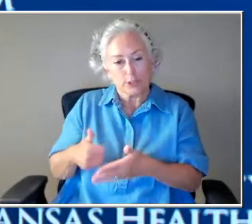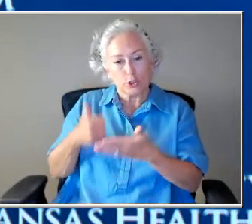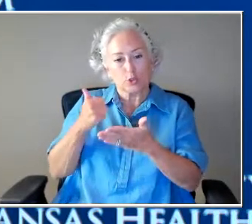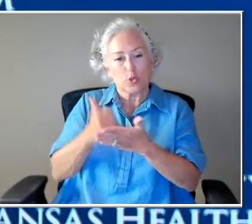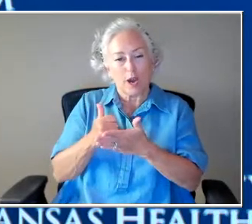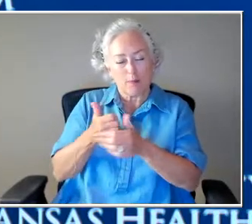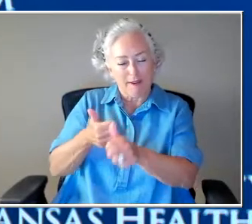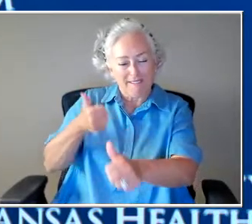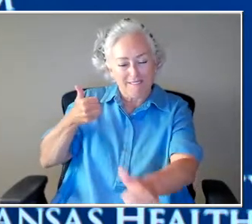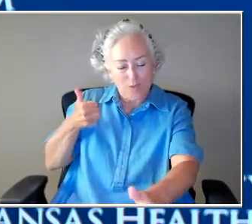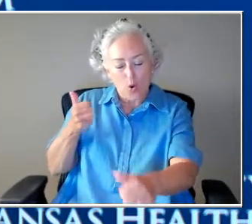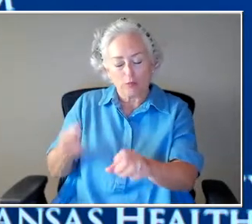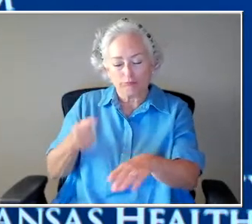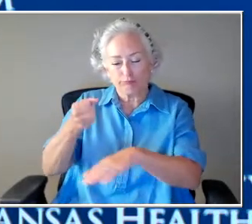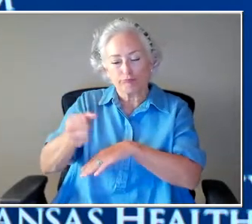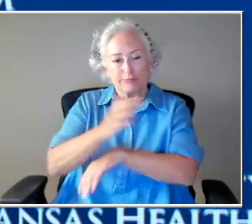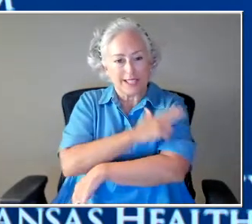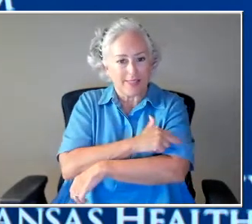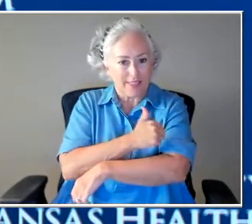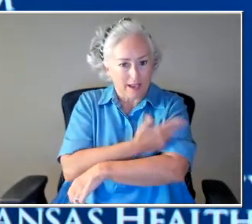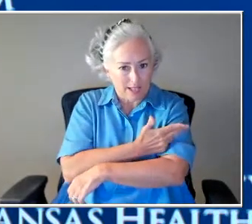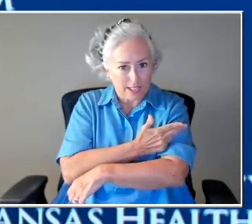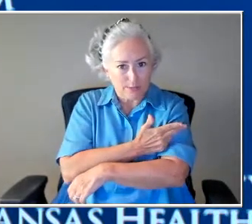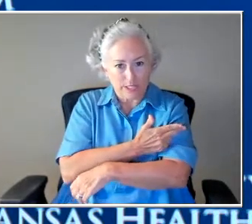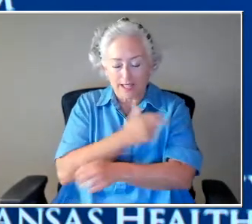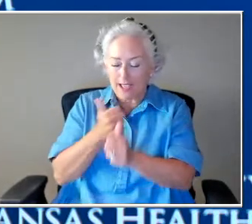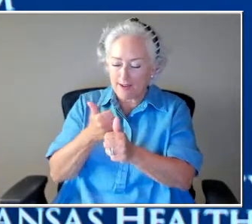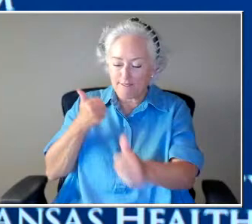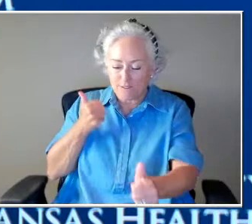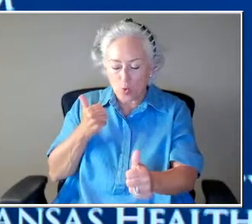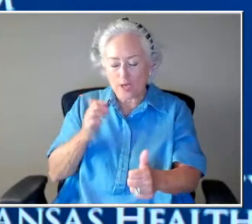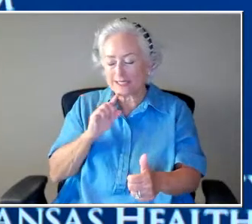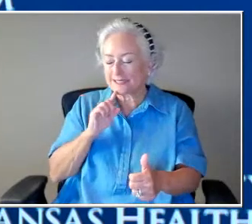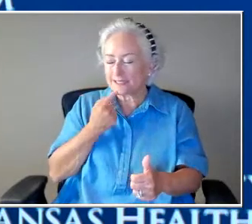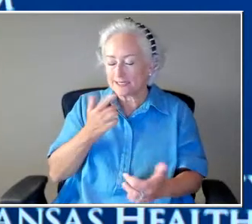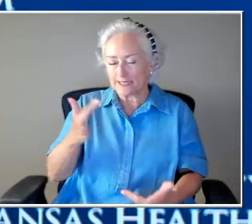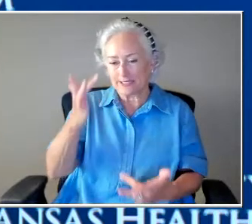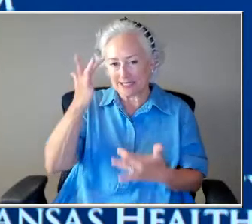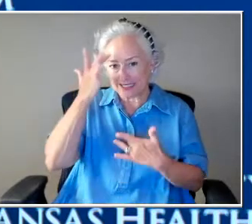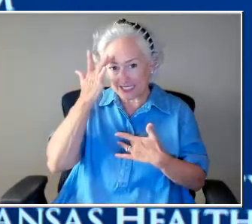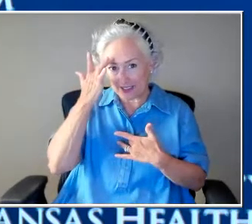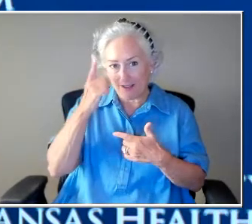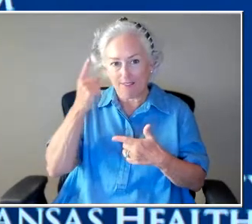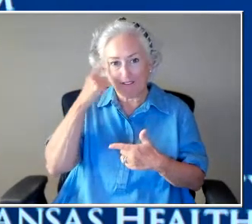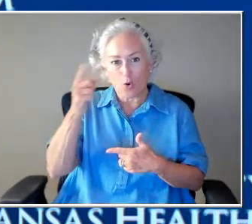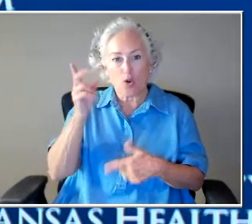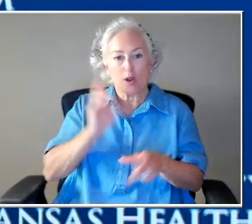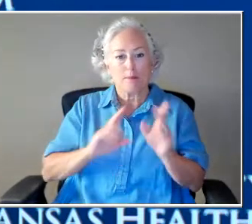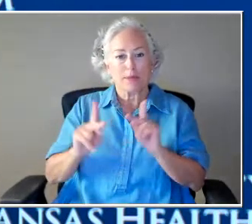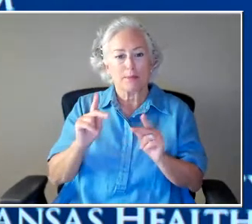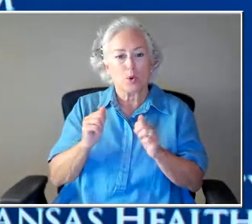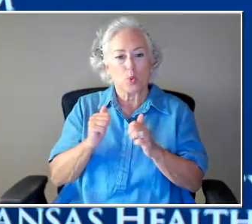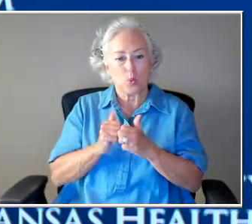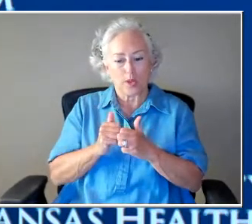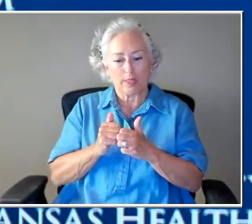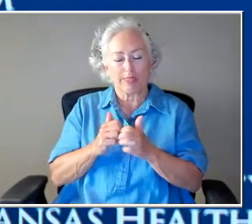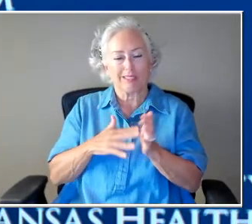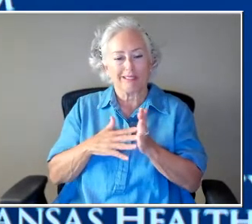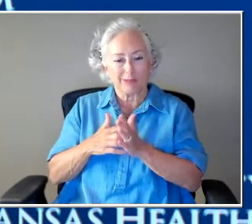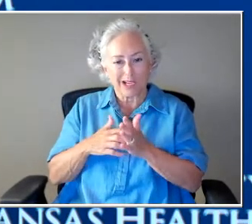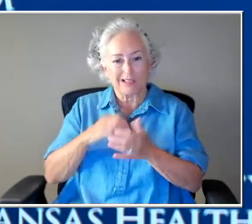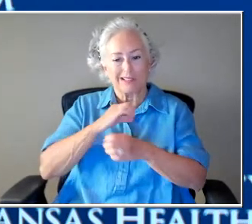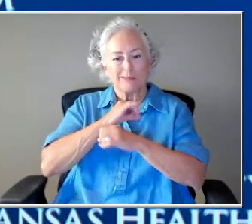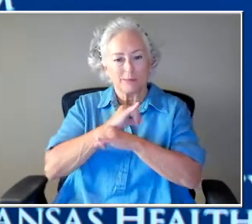hospitalization, especially for those most at risk. Again, for most people in the United States, the virus, the infection doesn't